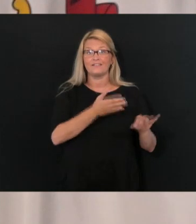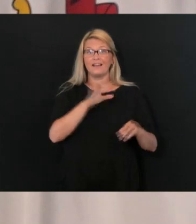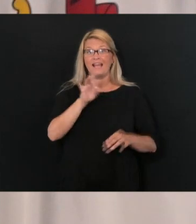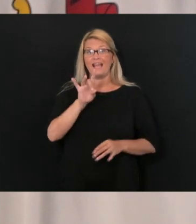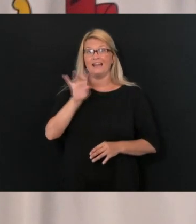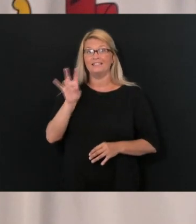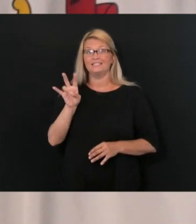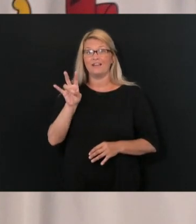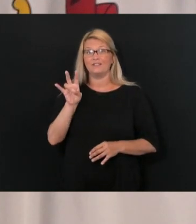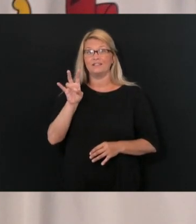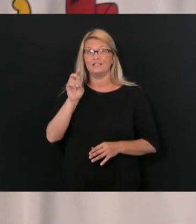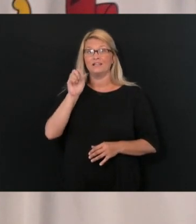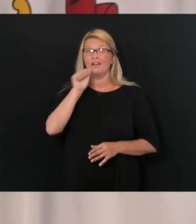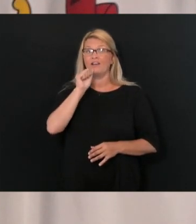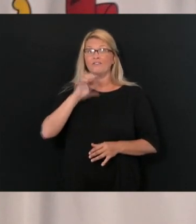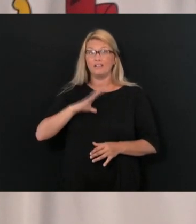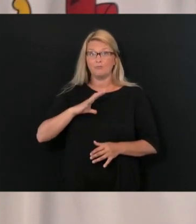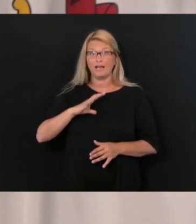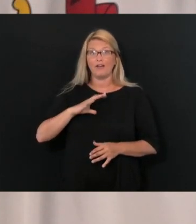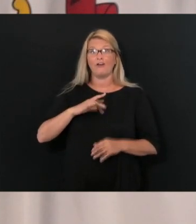female from Kanawha County.